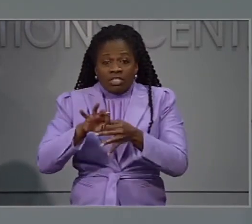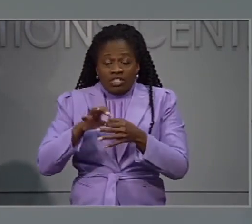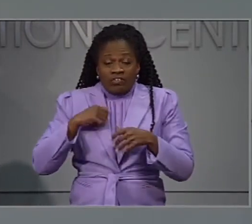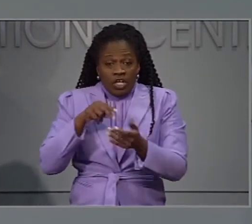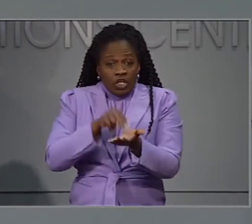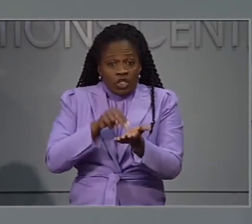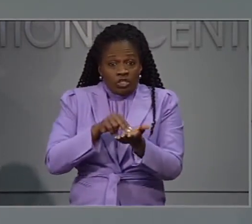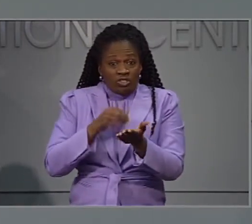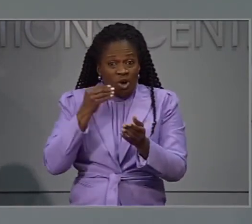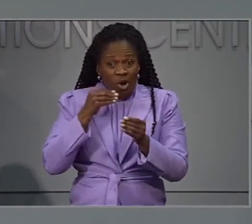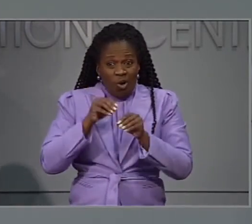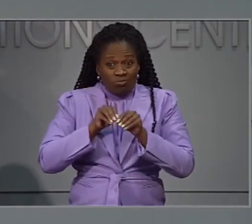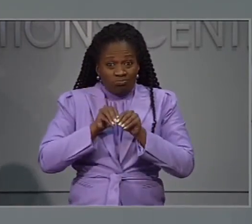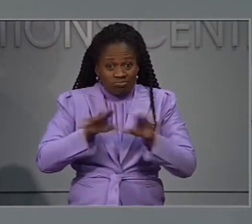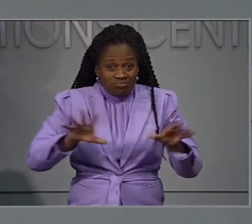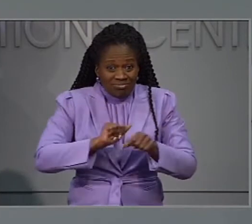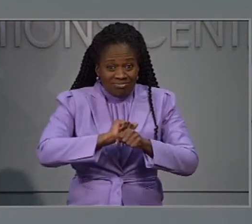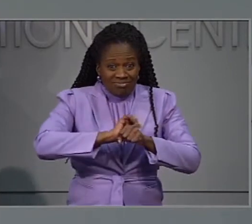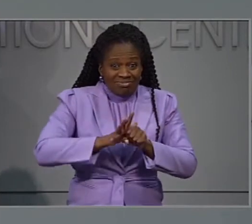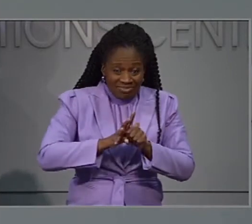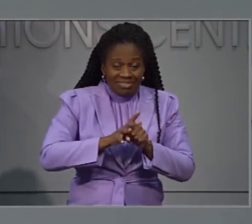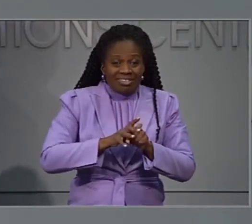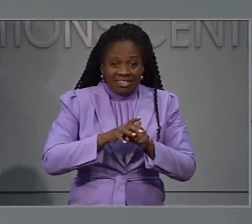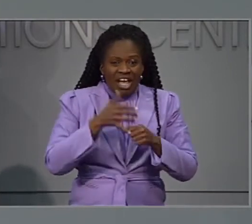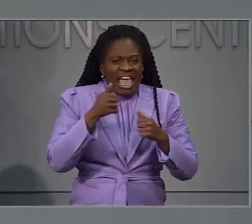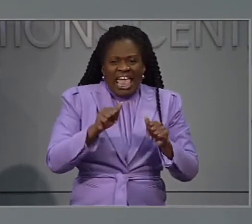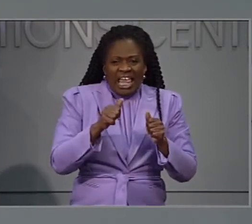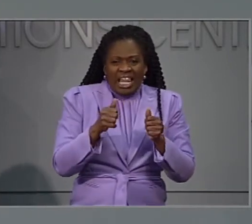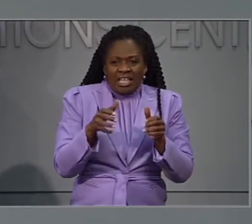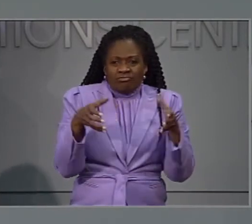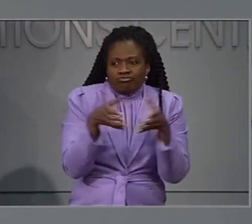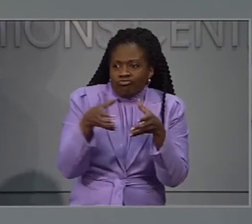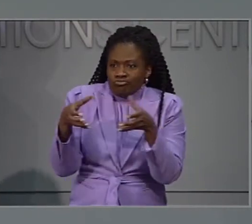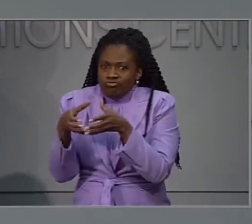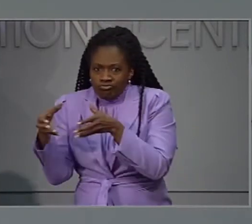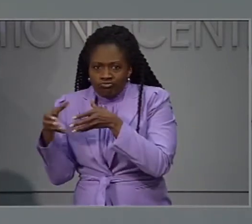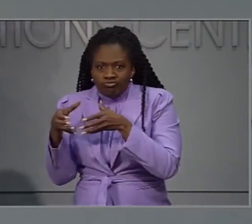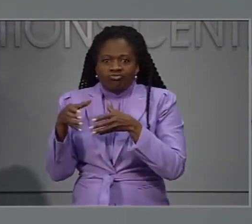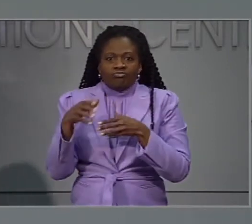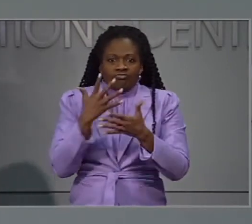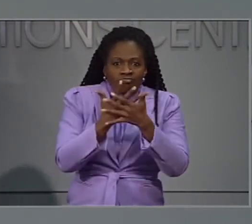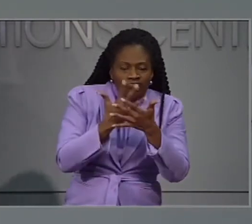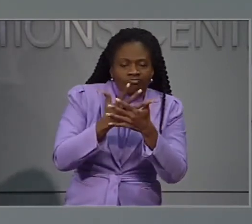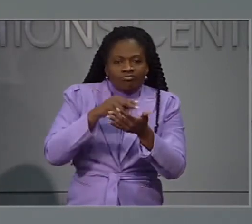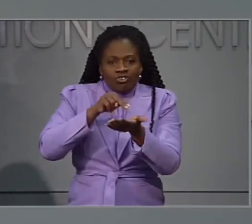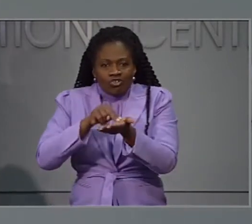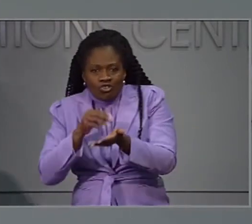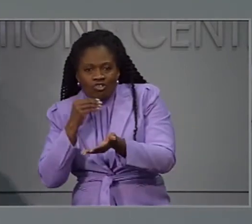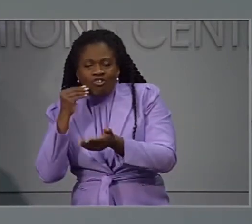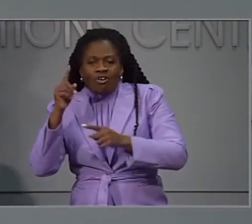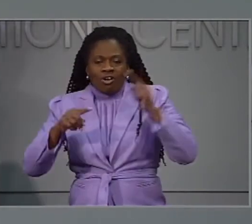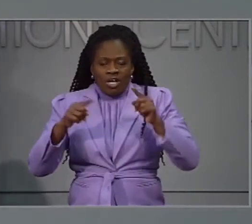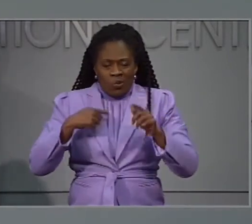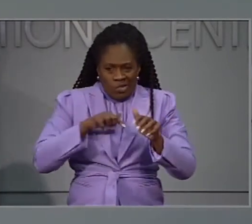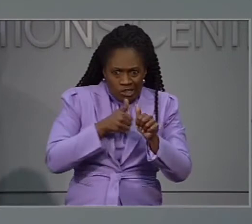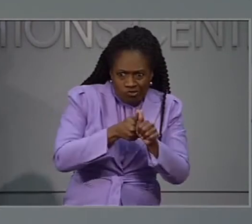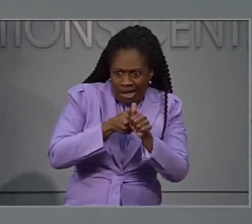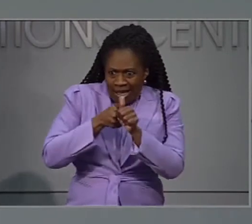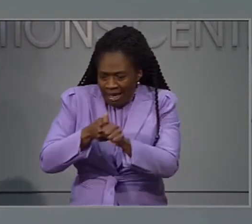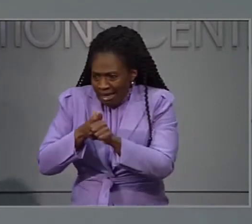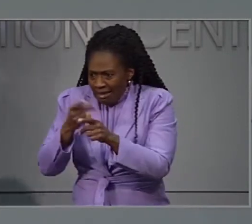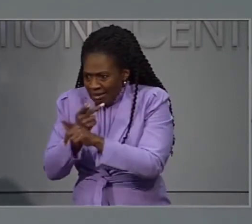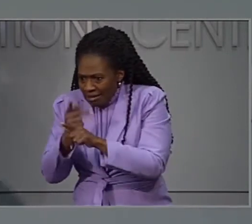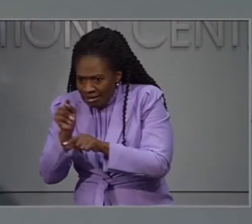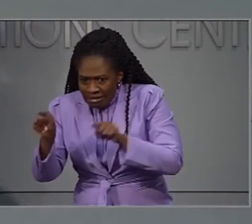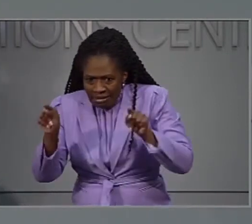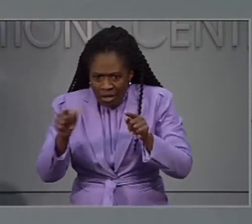home outbreak or any of our congregate facilities is we are tracking all of those outbreaks. We are listing the counties in which